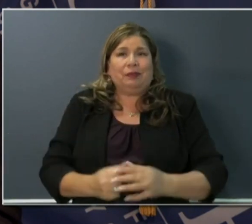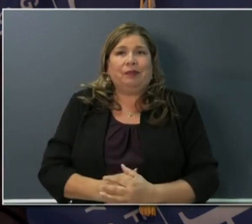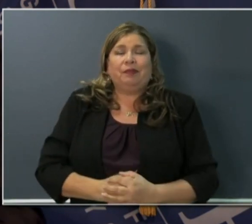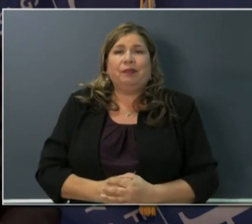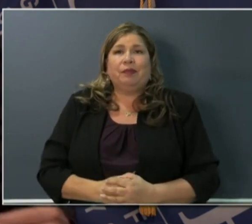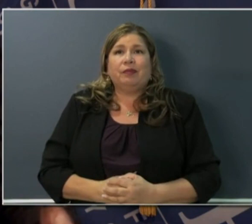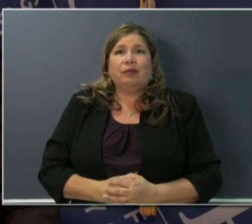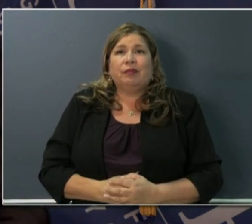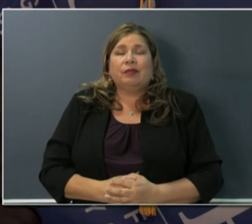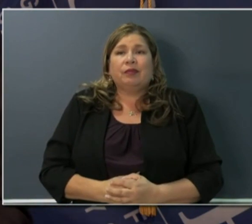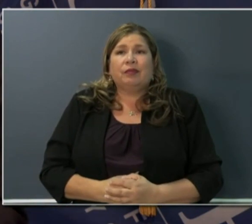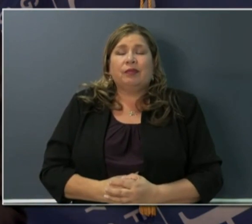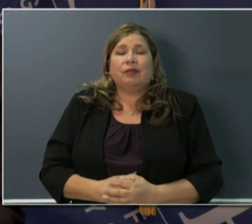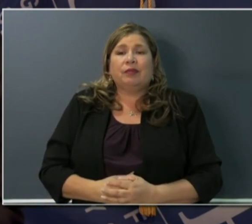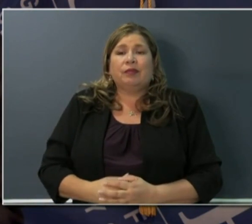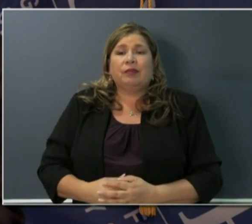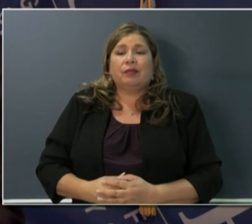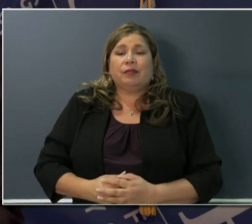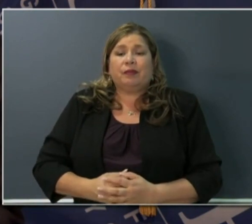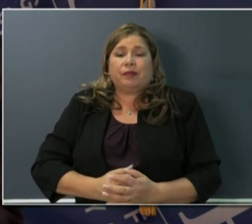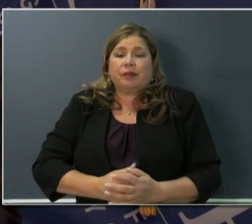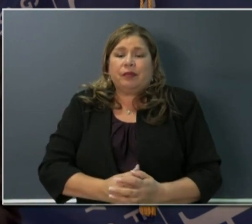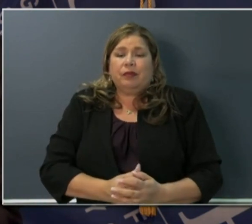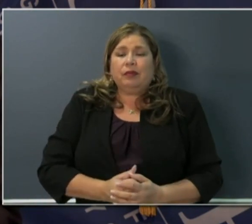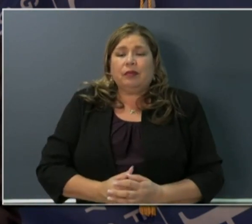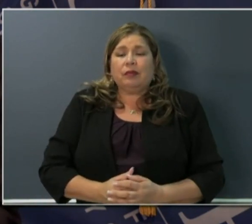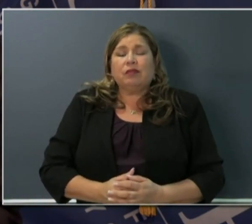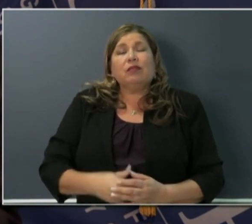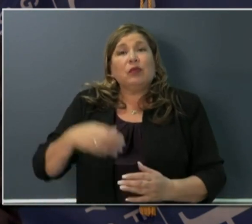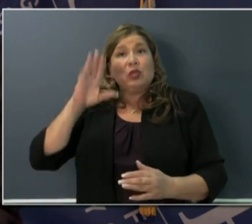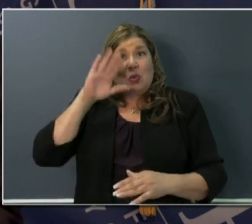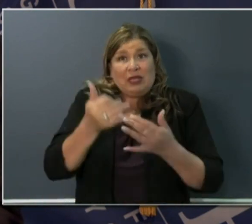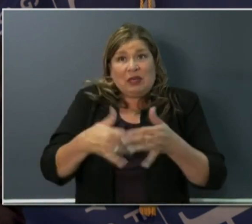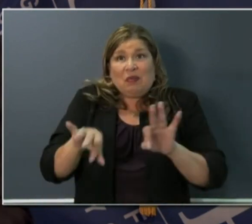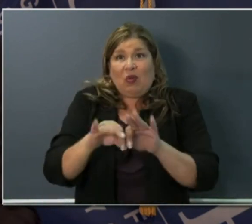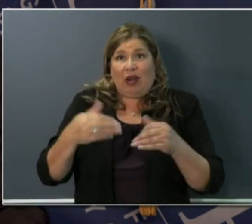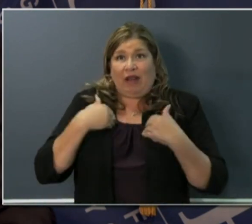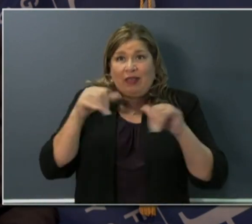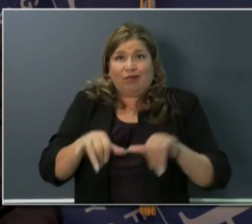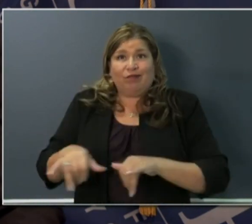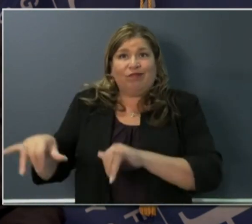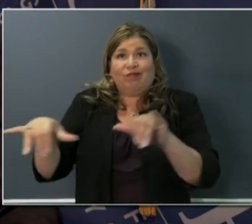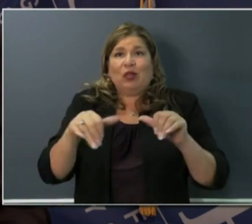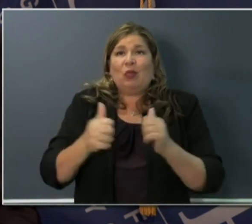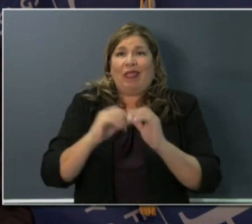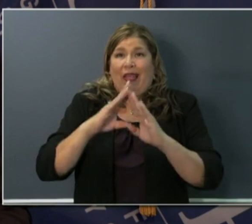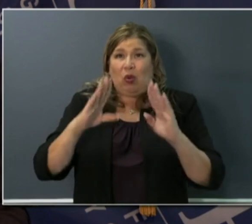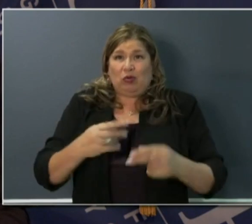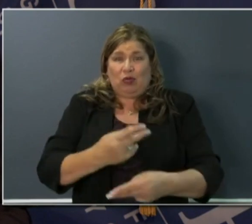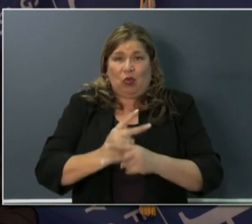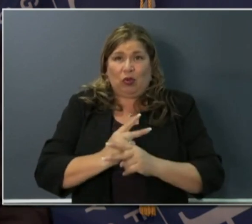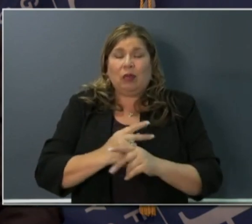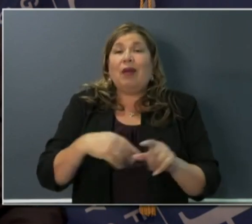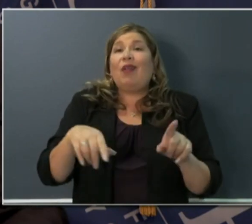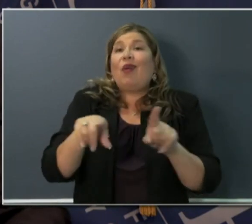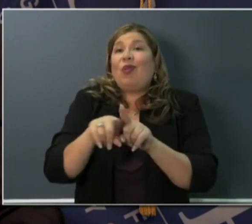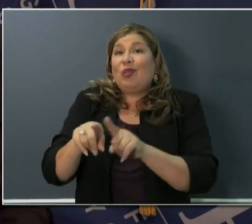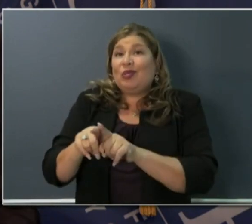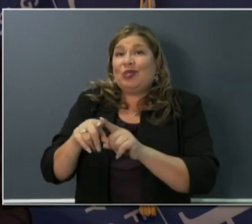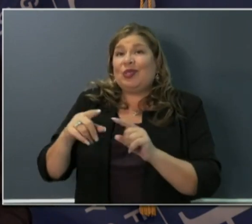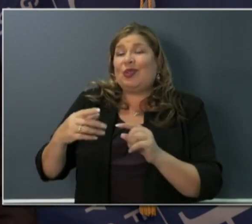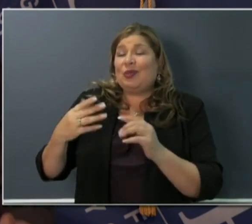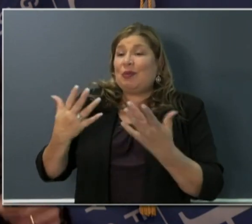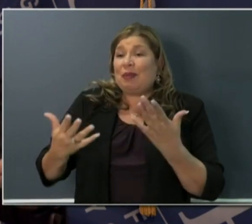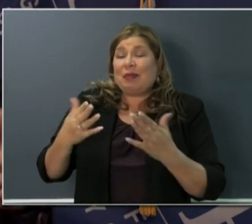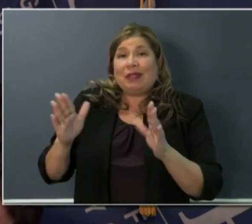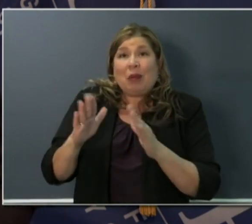significant to have that continuity as it relates to residential mortgages, as a small business person, you're wondering, as a nonprofit